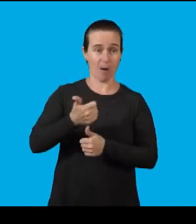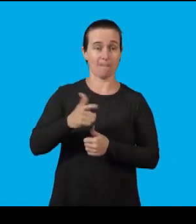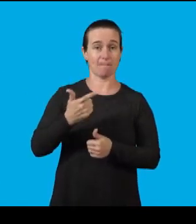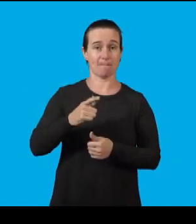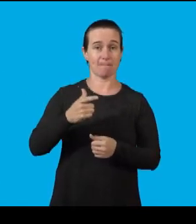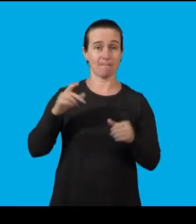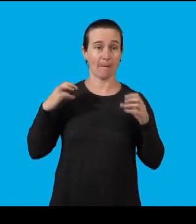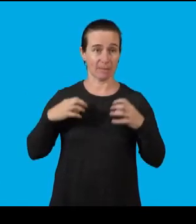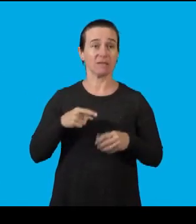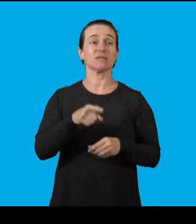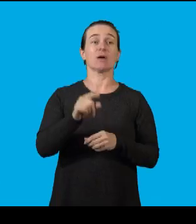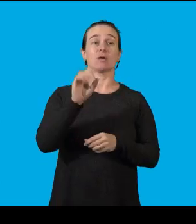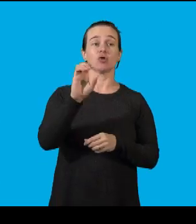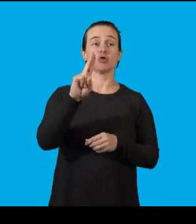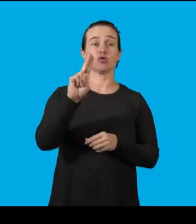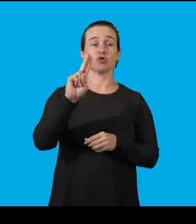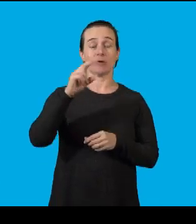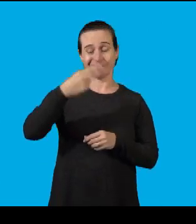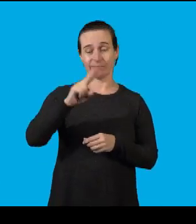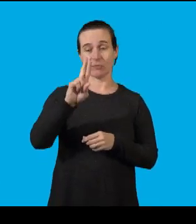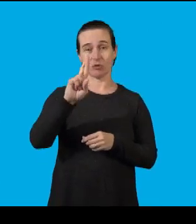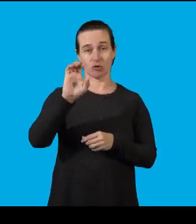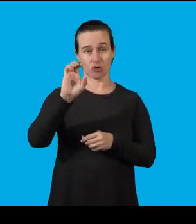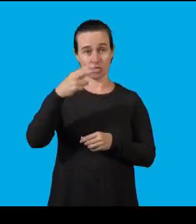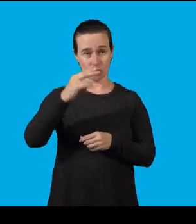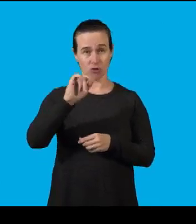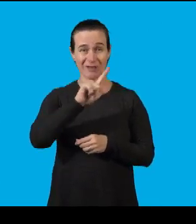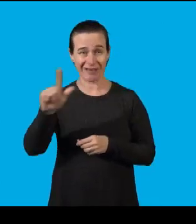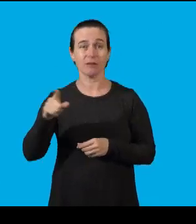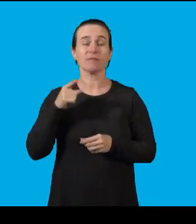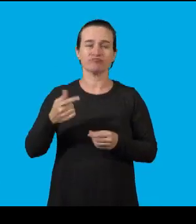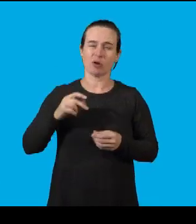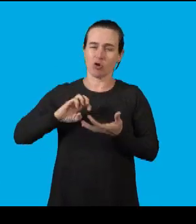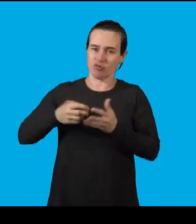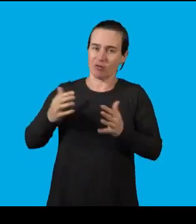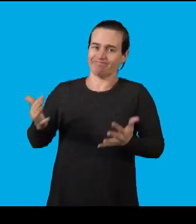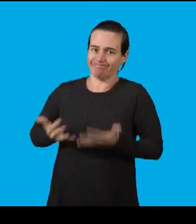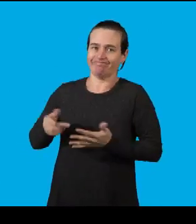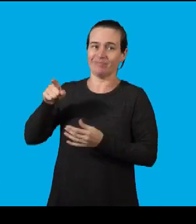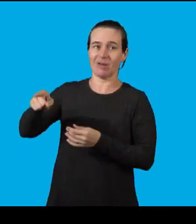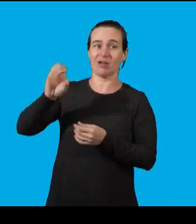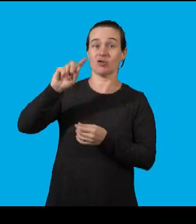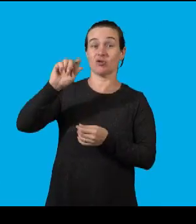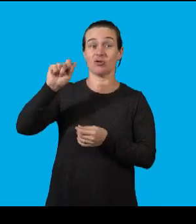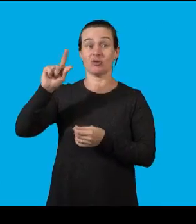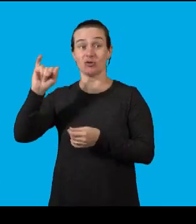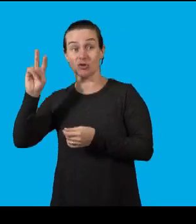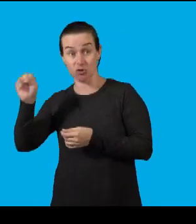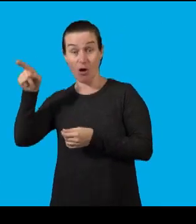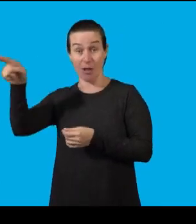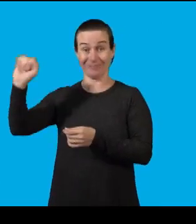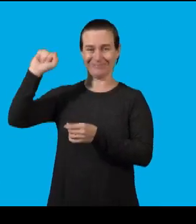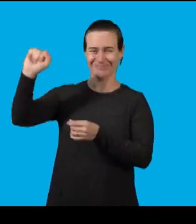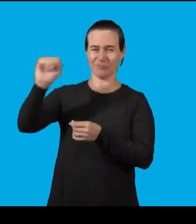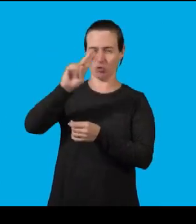were able to convince Joseph Stalin, the Soviet leader, to create a zone for France, which had suffered 3